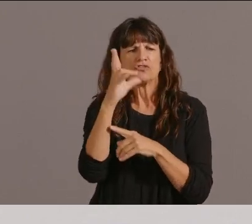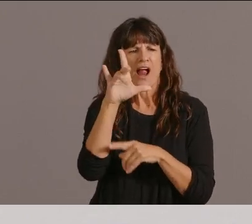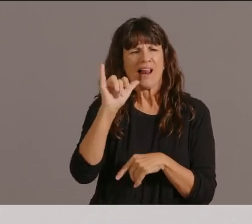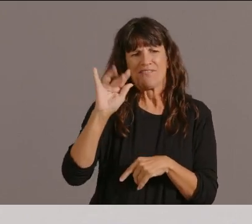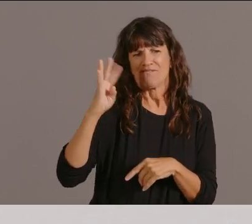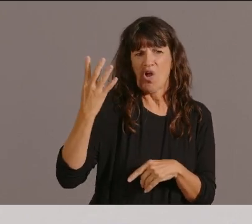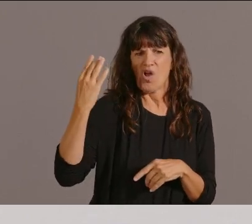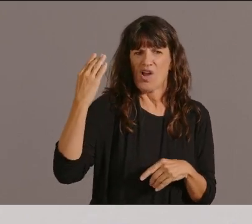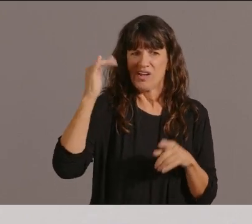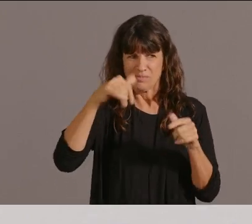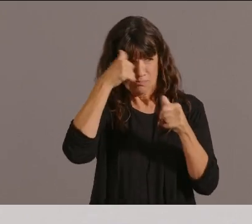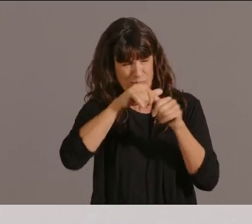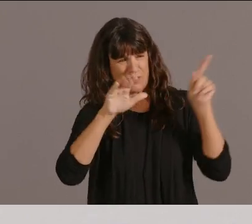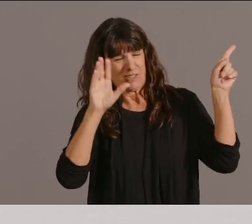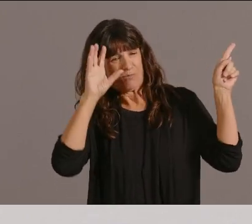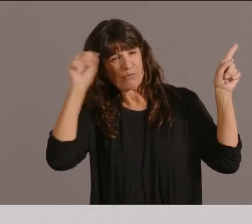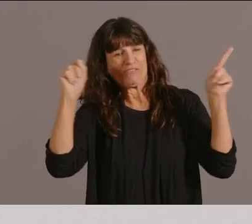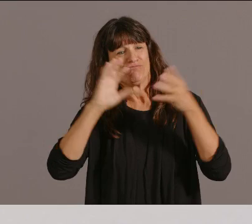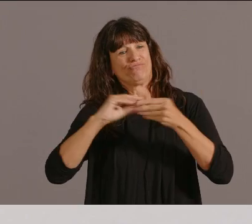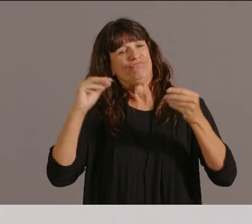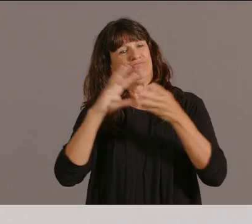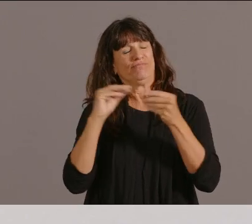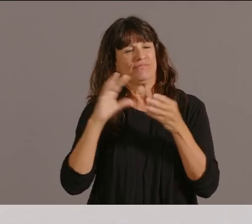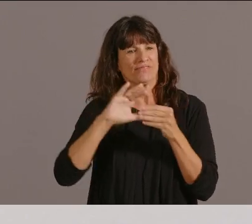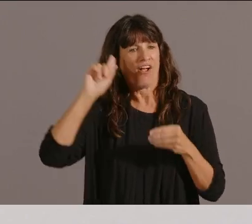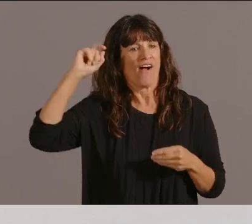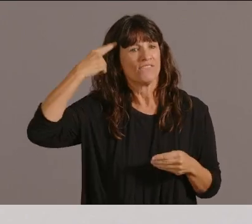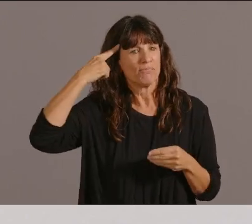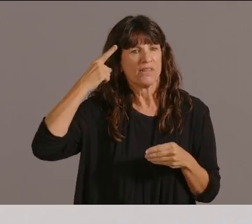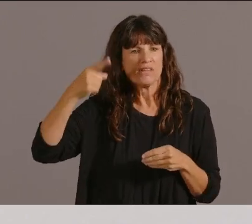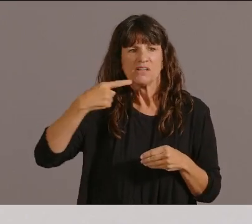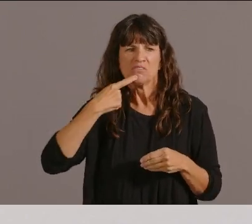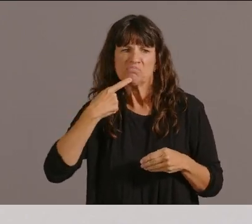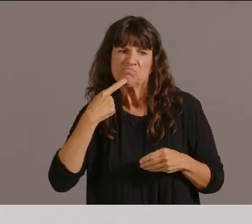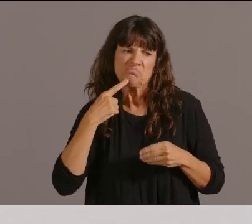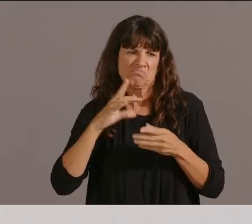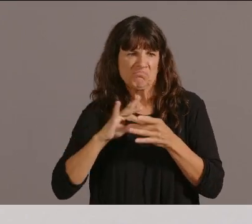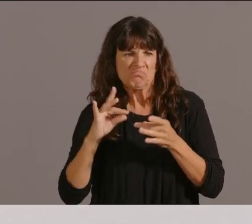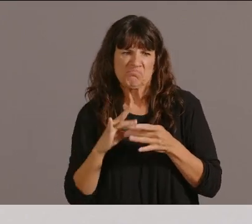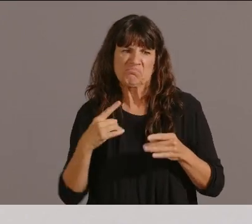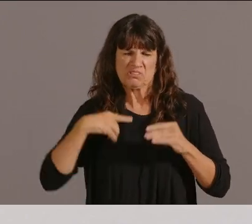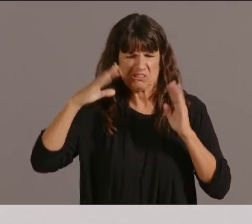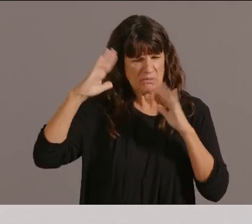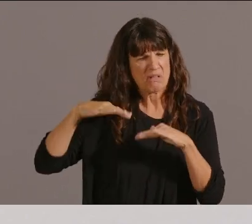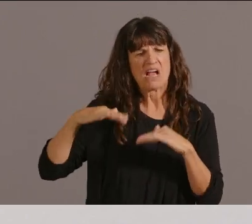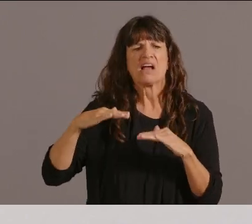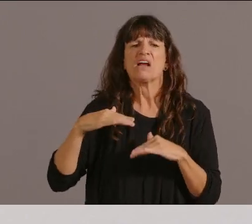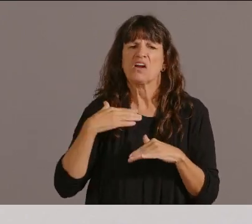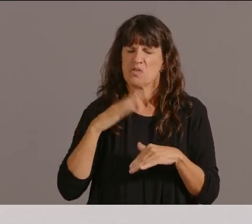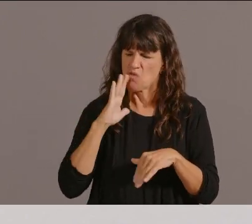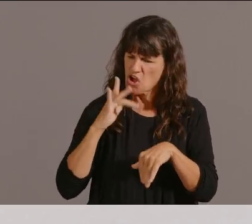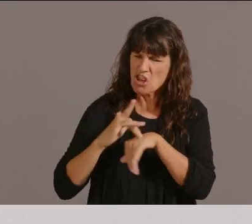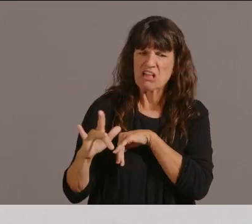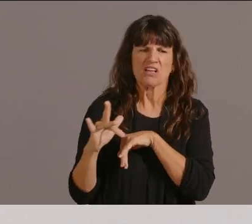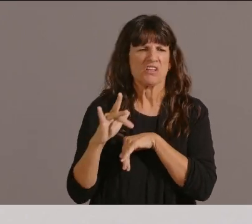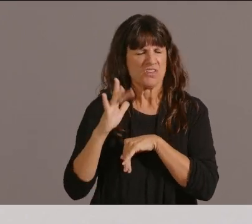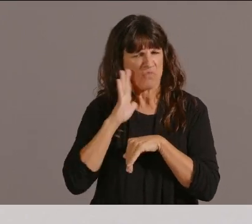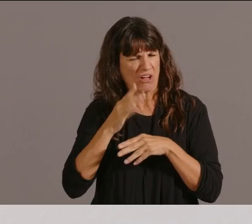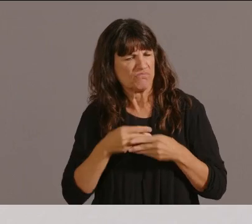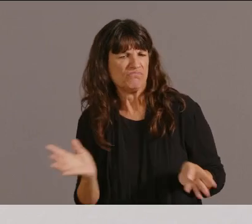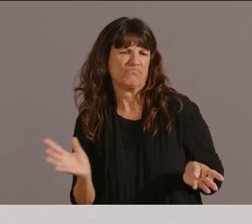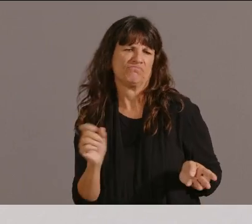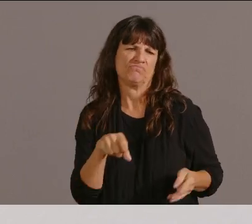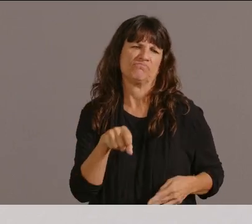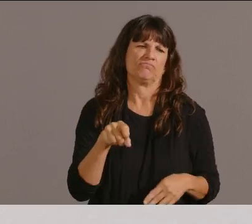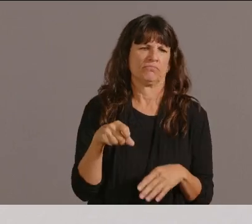said this morning that that's probably under-promising. He expects it to get there quicker. Obviously, there's a balance with that because